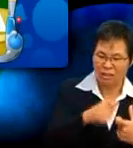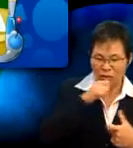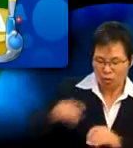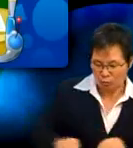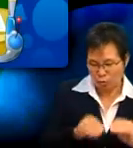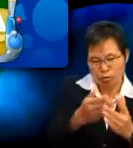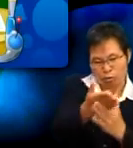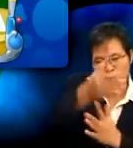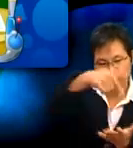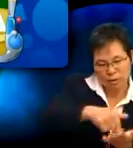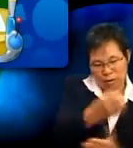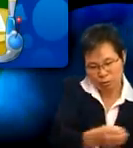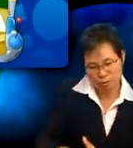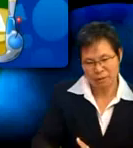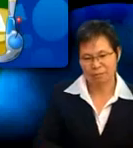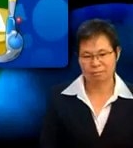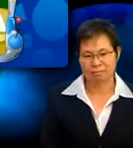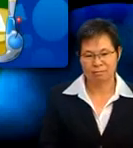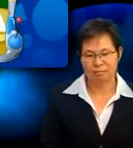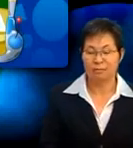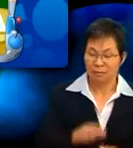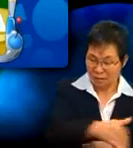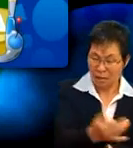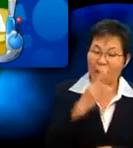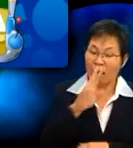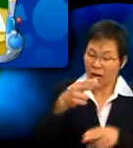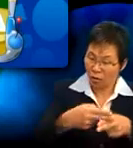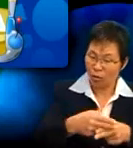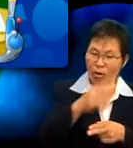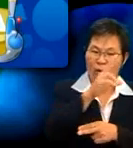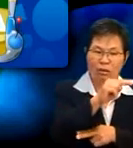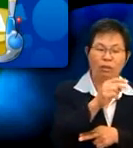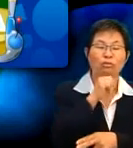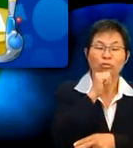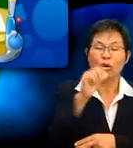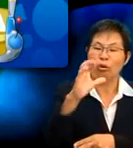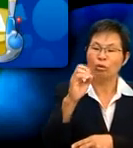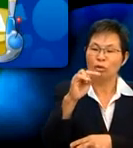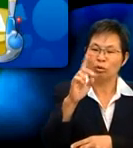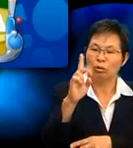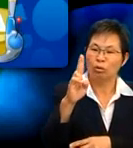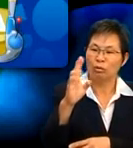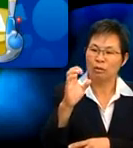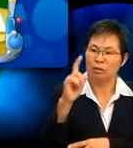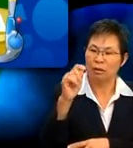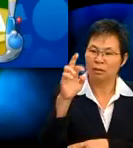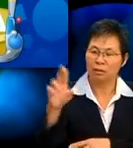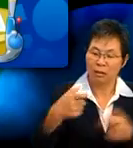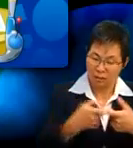Electricity does not flow through these objects. They are called non-conductor electricity.